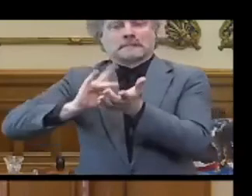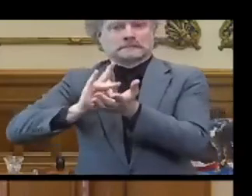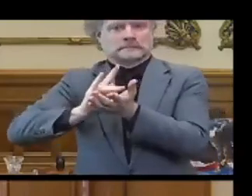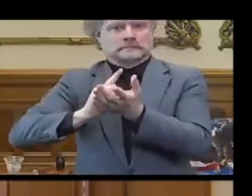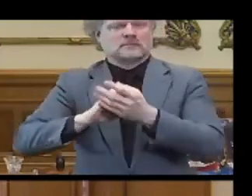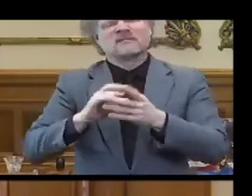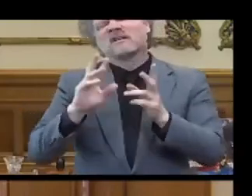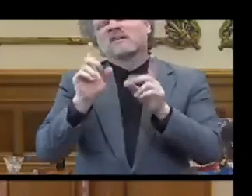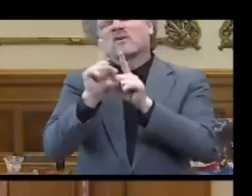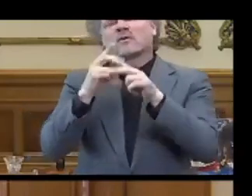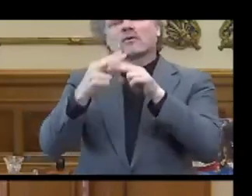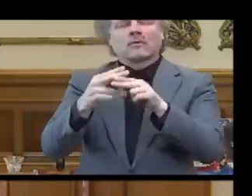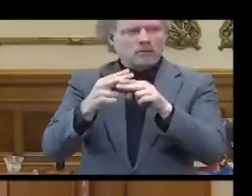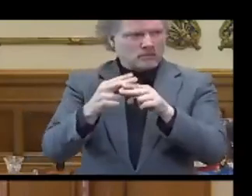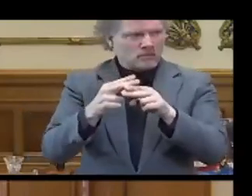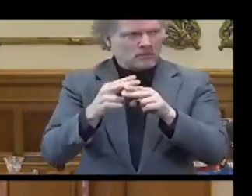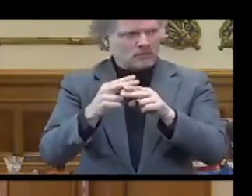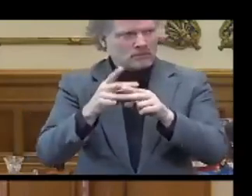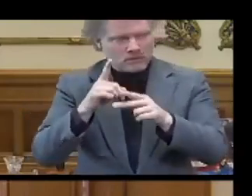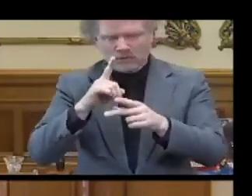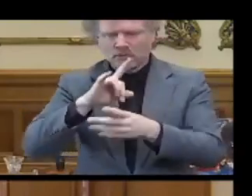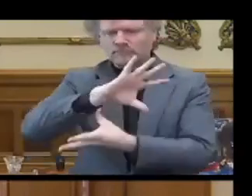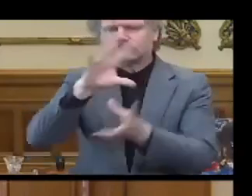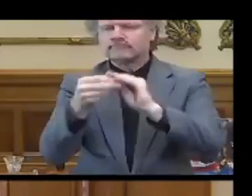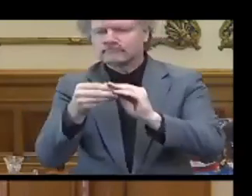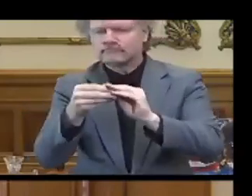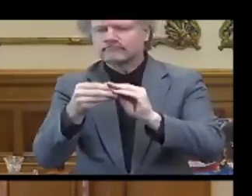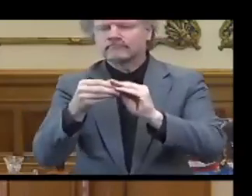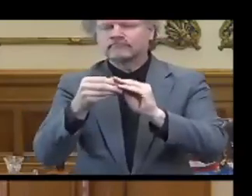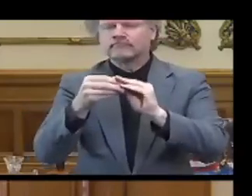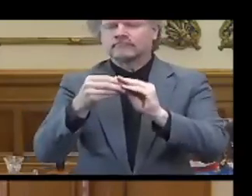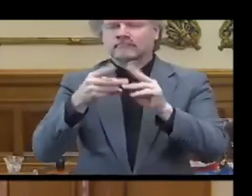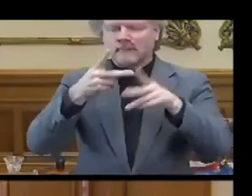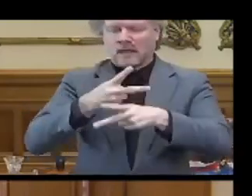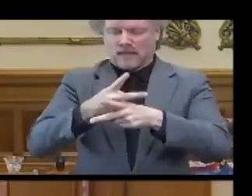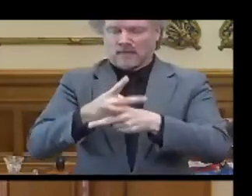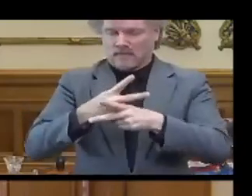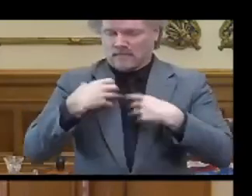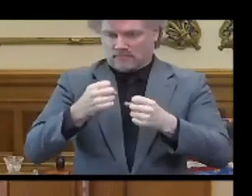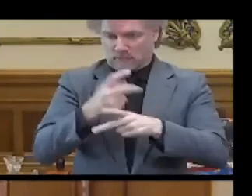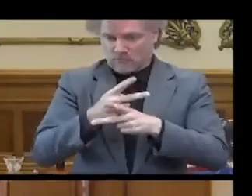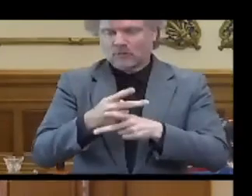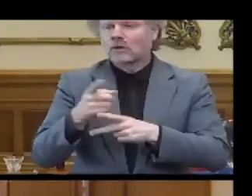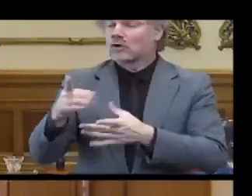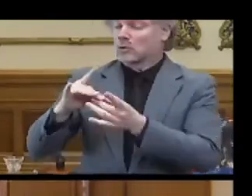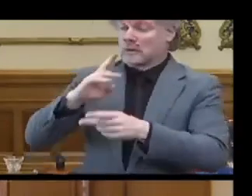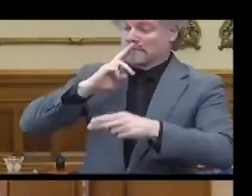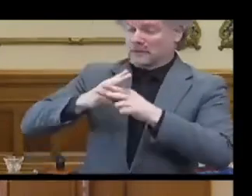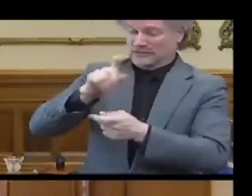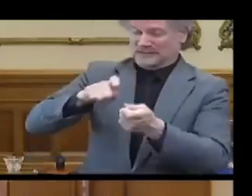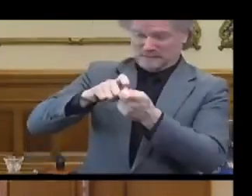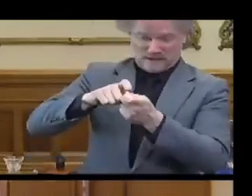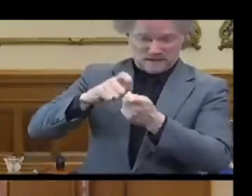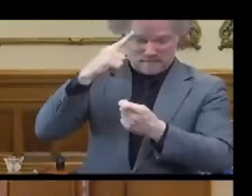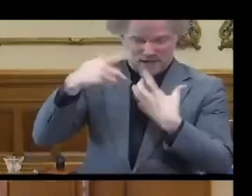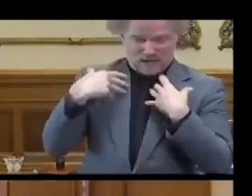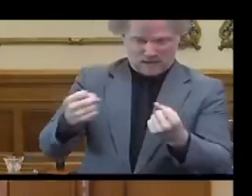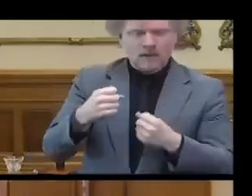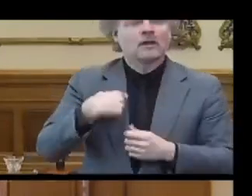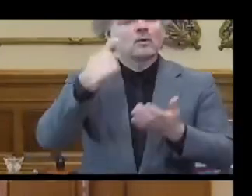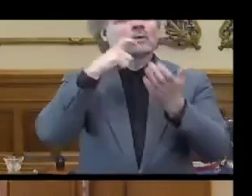we also refer to as mobile integrated healthcare. You asked specifically about mental health. we are seeing our